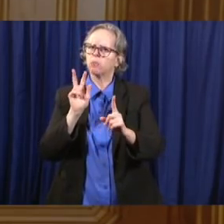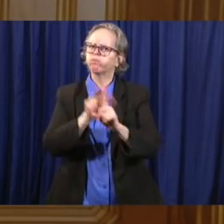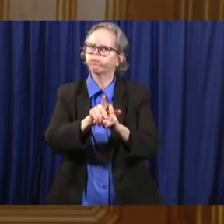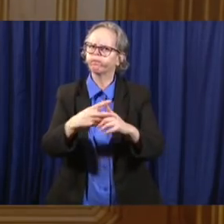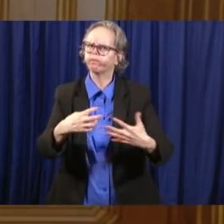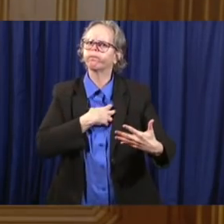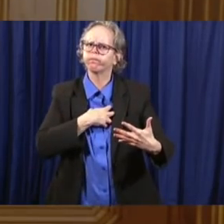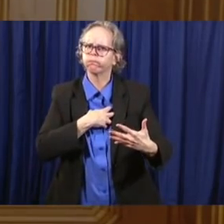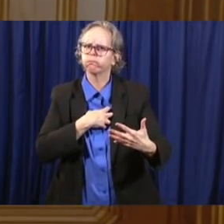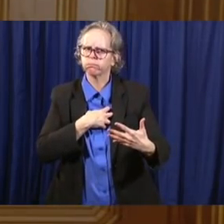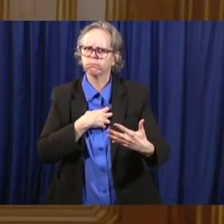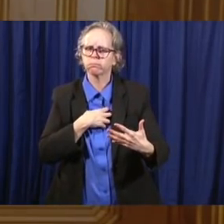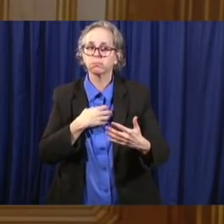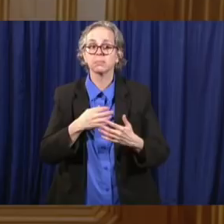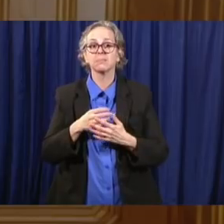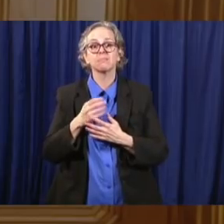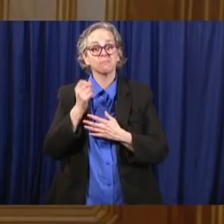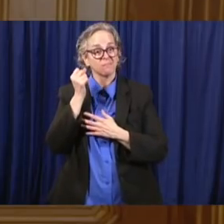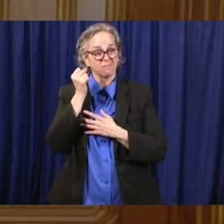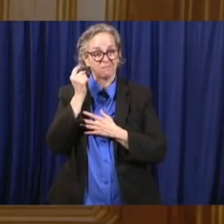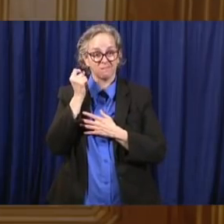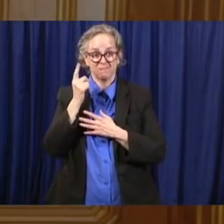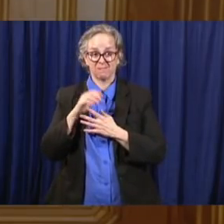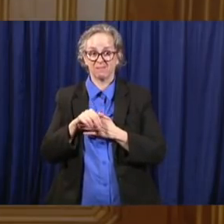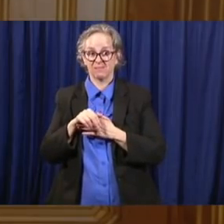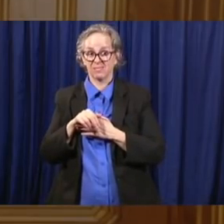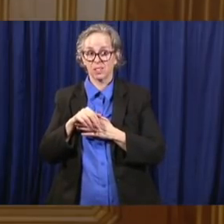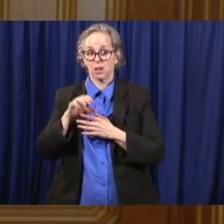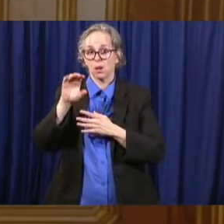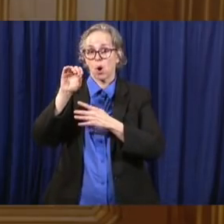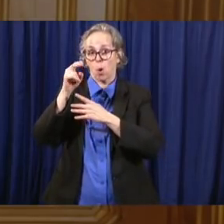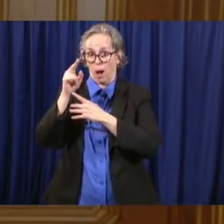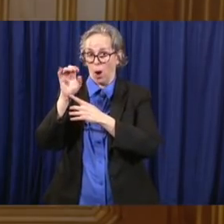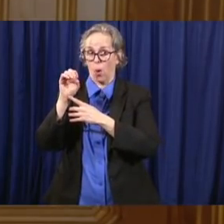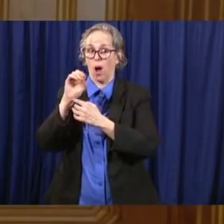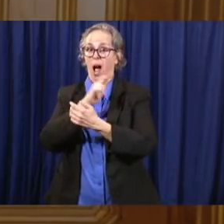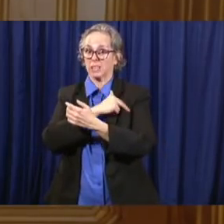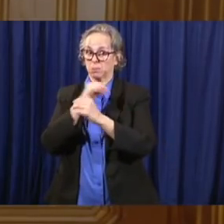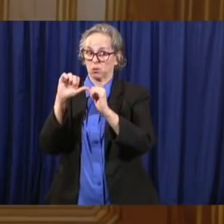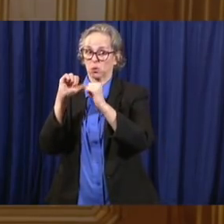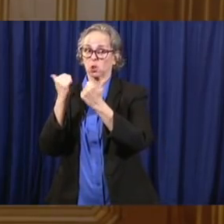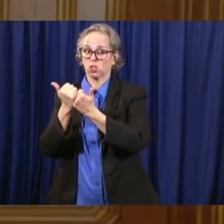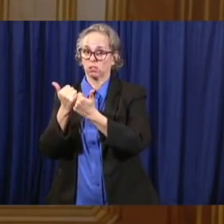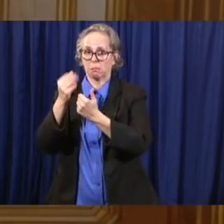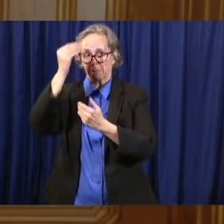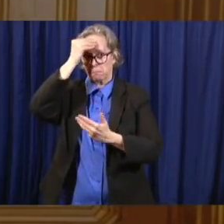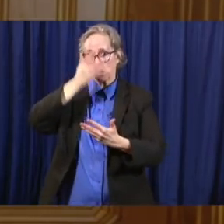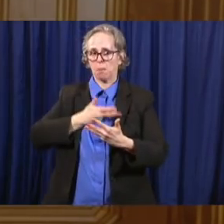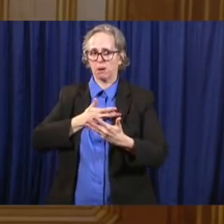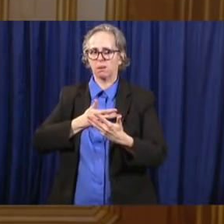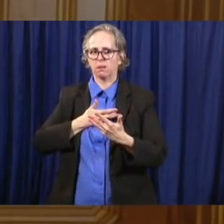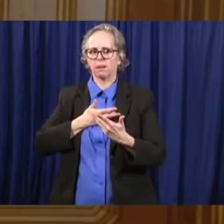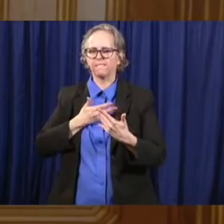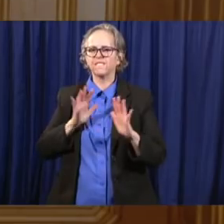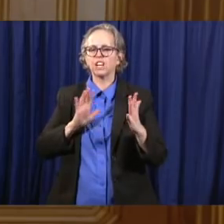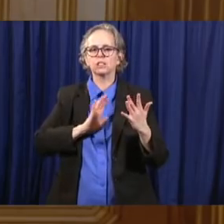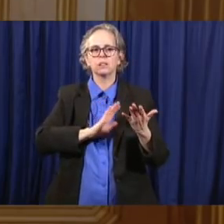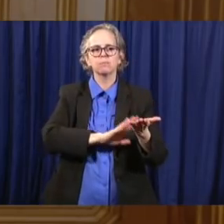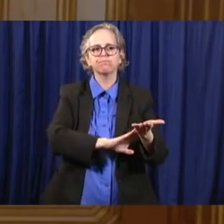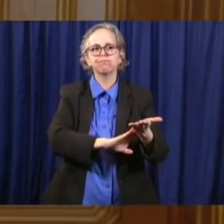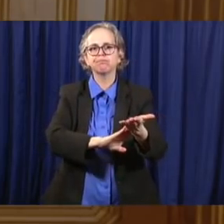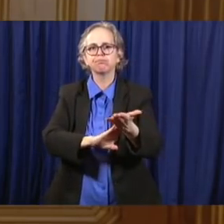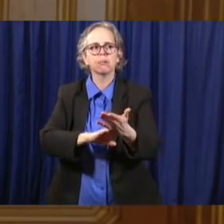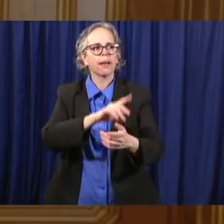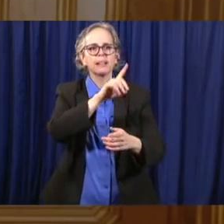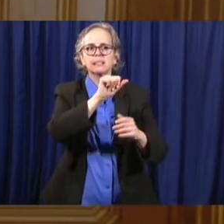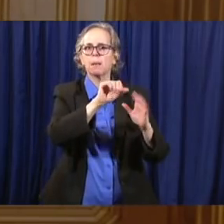reached out. I'm told that they reached out to the disability community. They reached out to others to get input. And